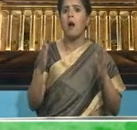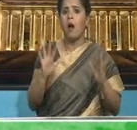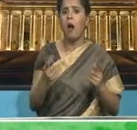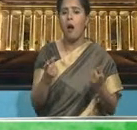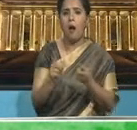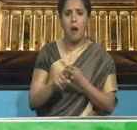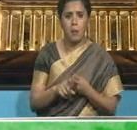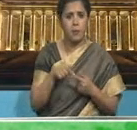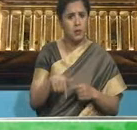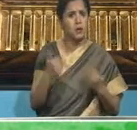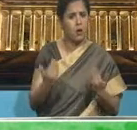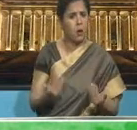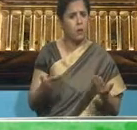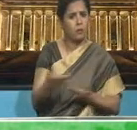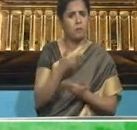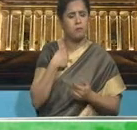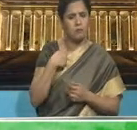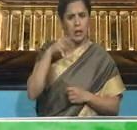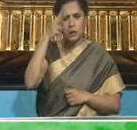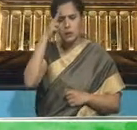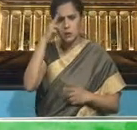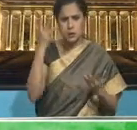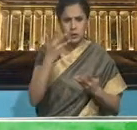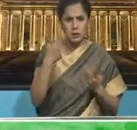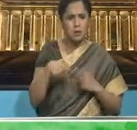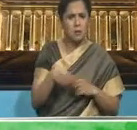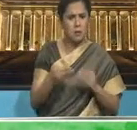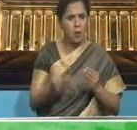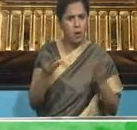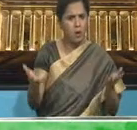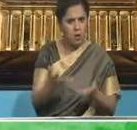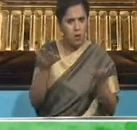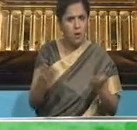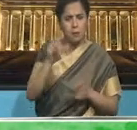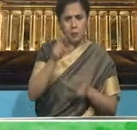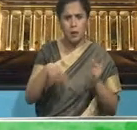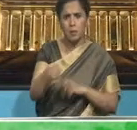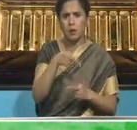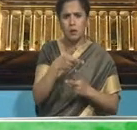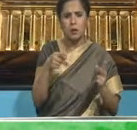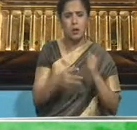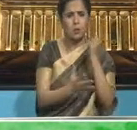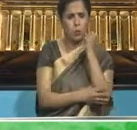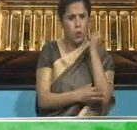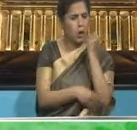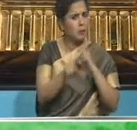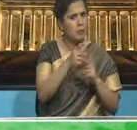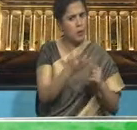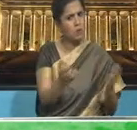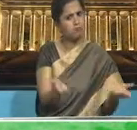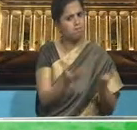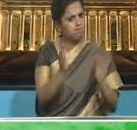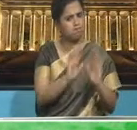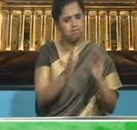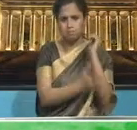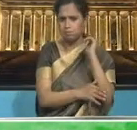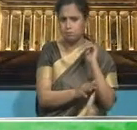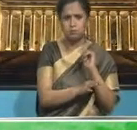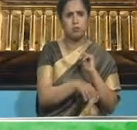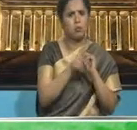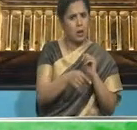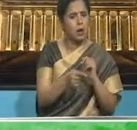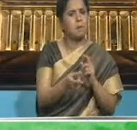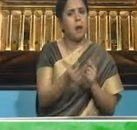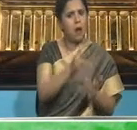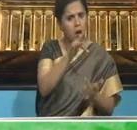are faced with the dilemma to lift more and more people out of poverty. We need